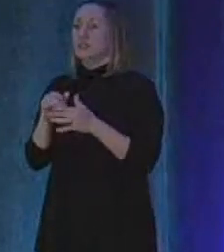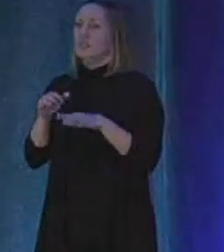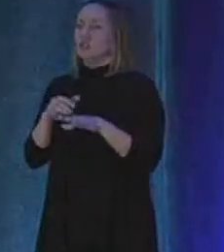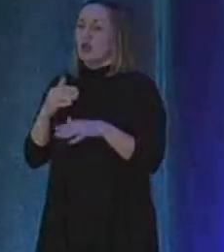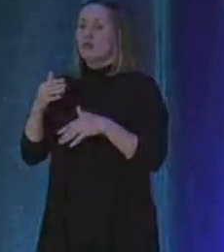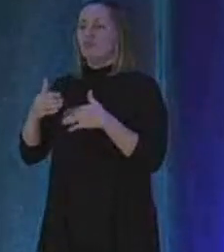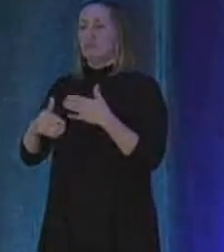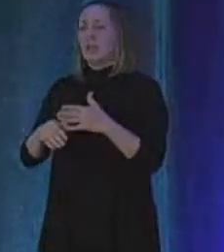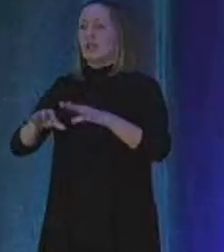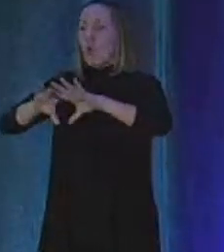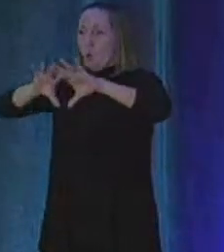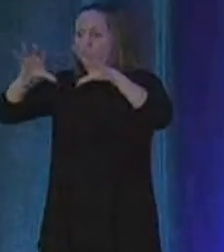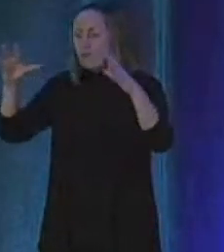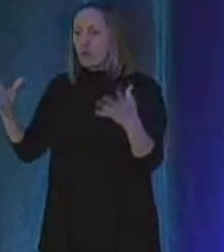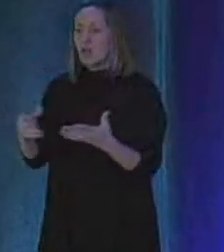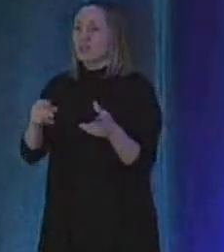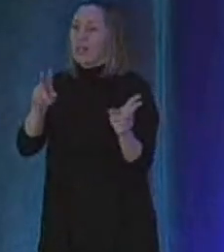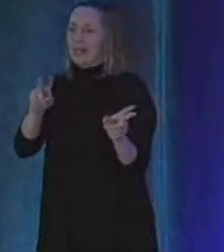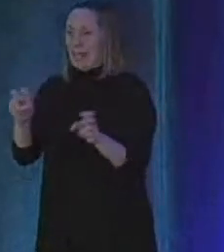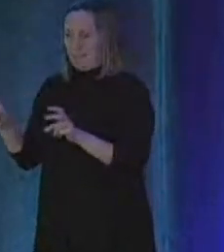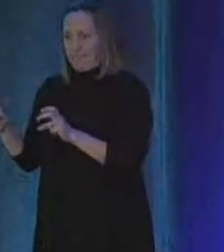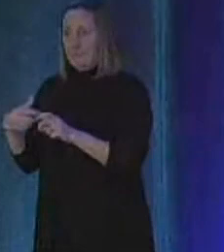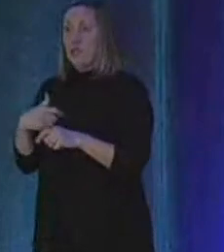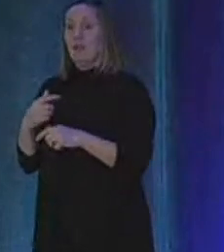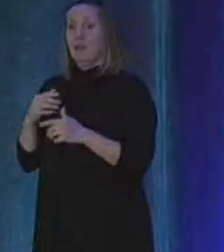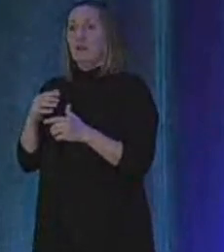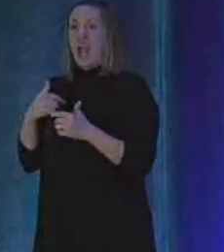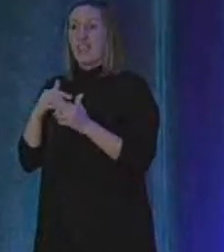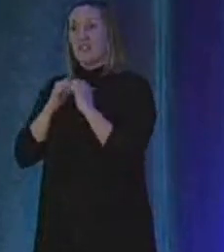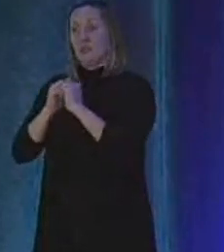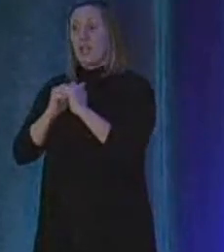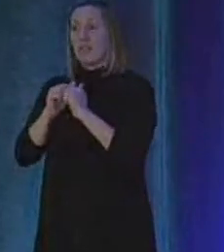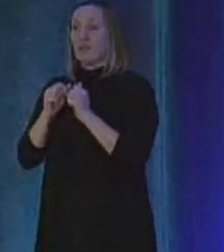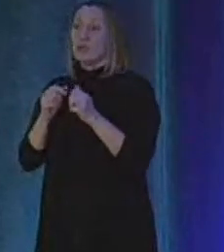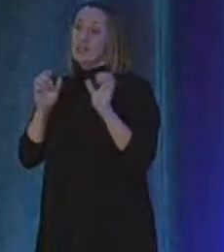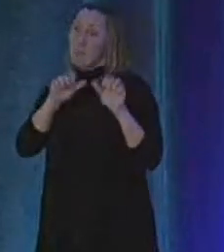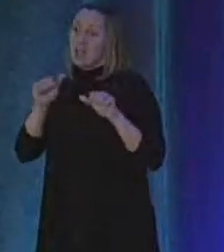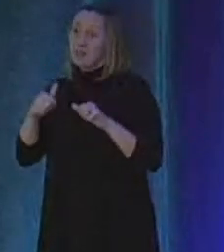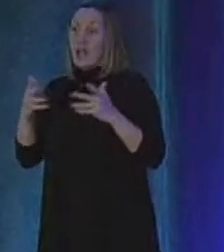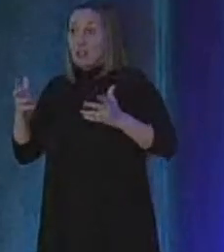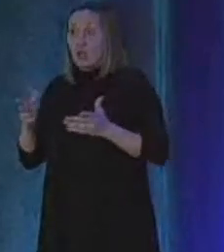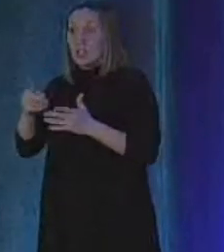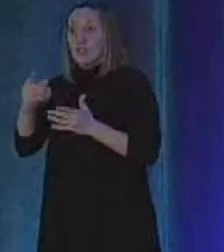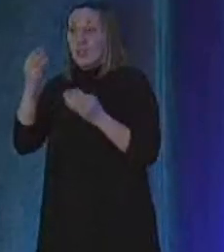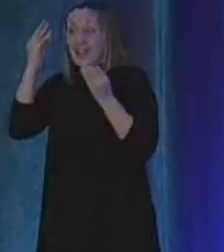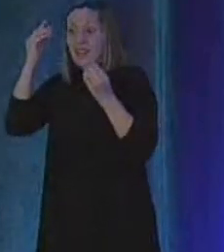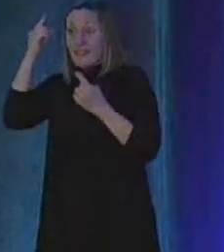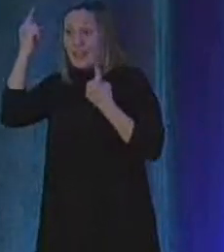Together, I believe that this is possible for us, and I'd encourage you to think about thinking about it.